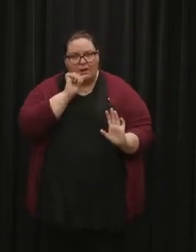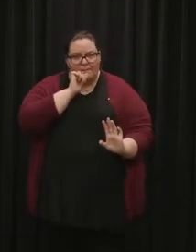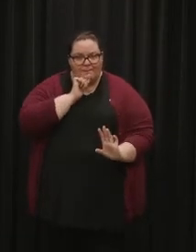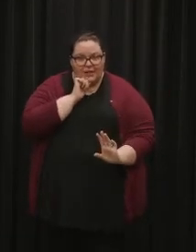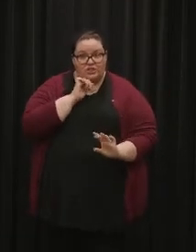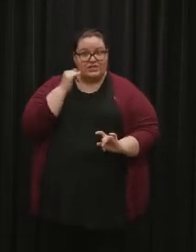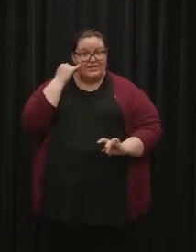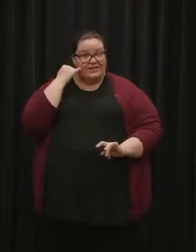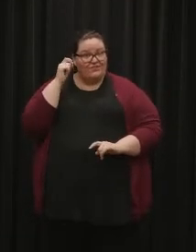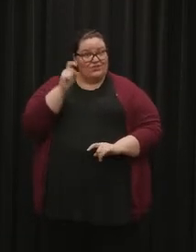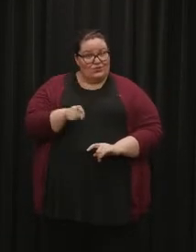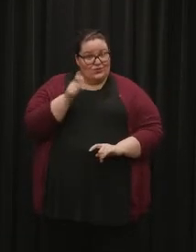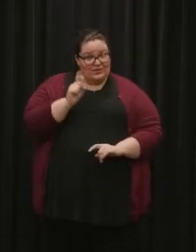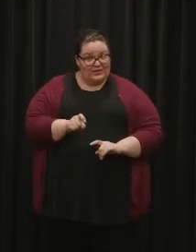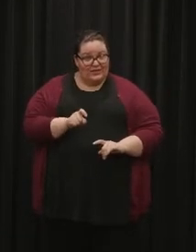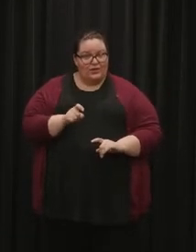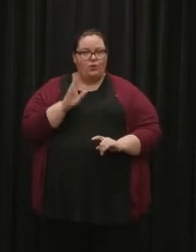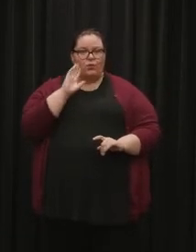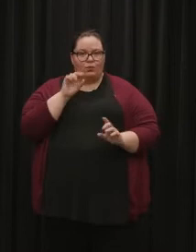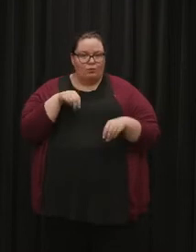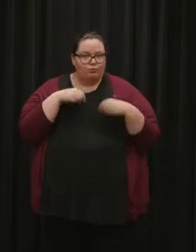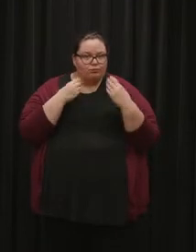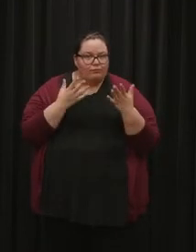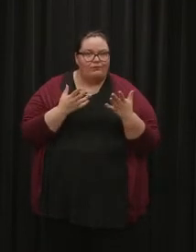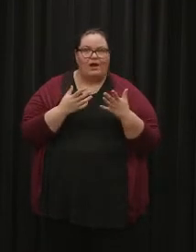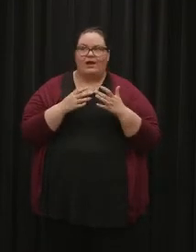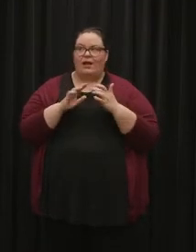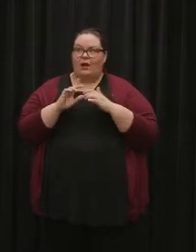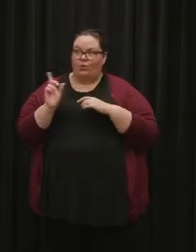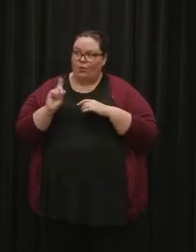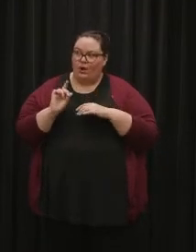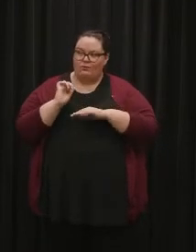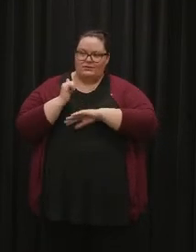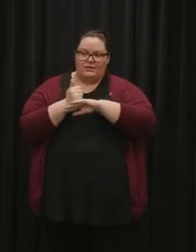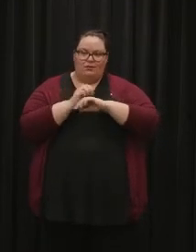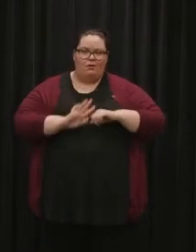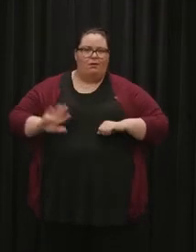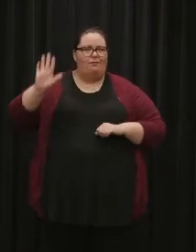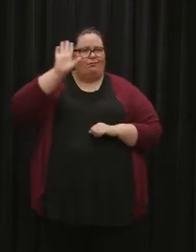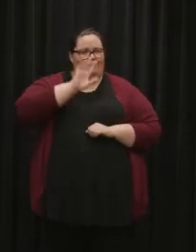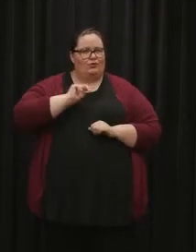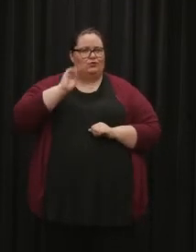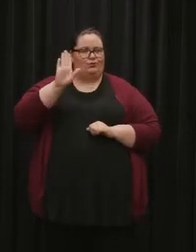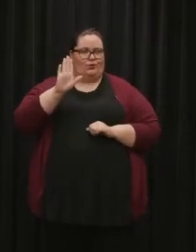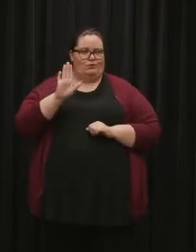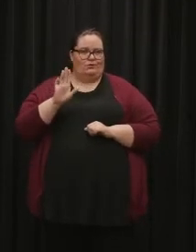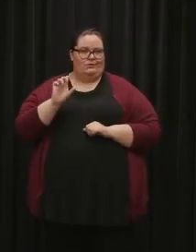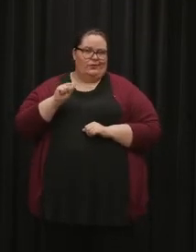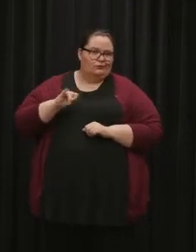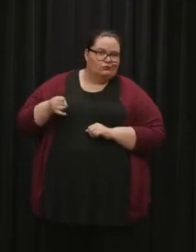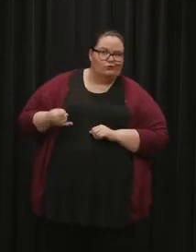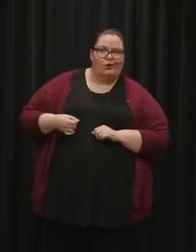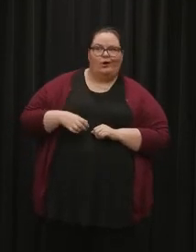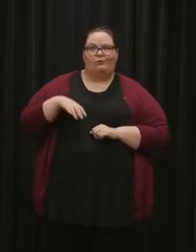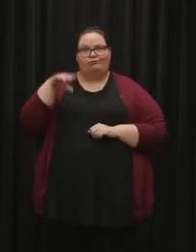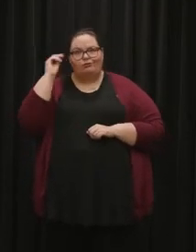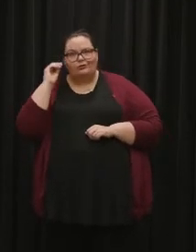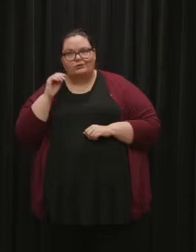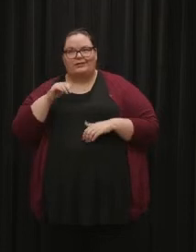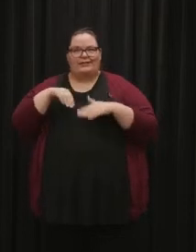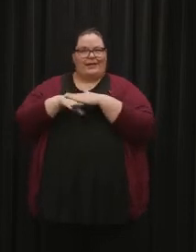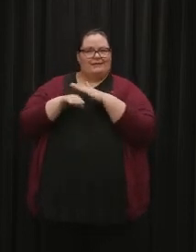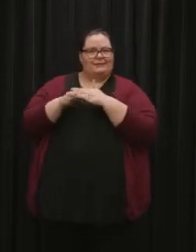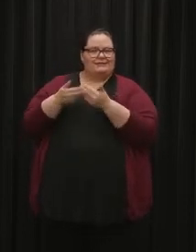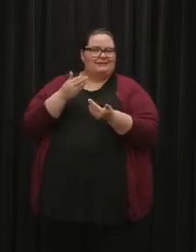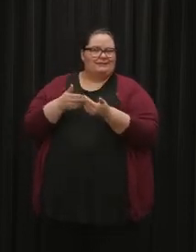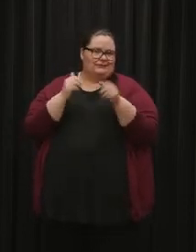we'll administer them as efficiently can, but distribute them throughout the province in centers that people can find easy ways to